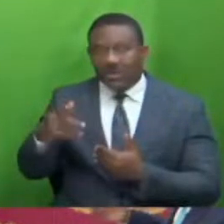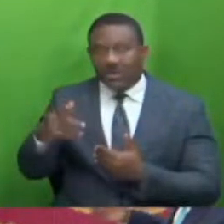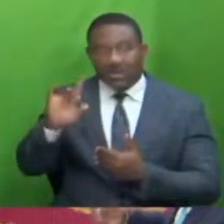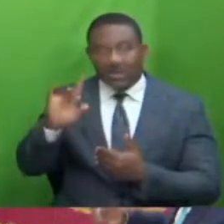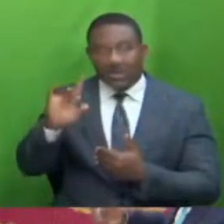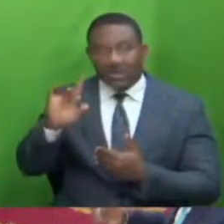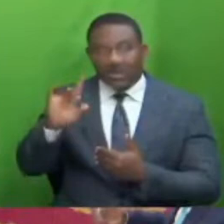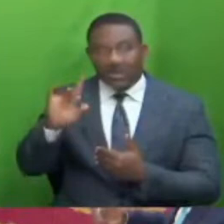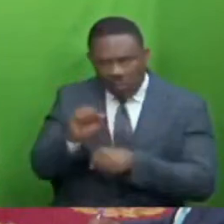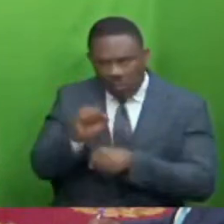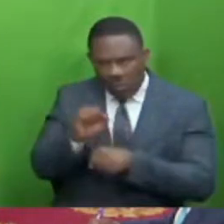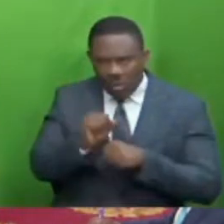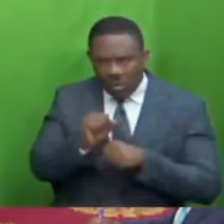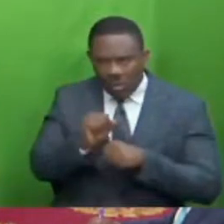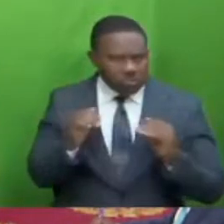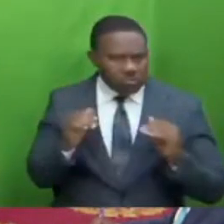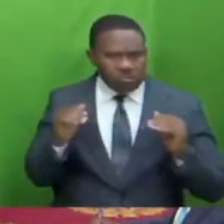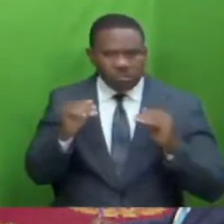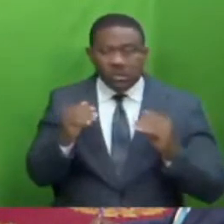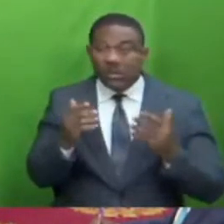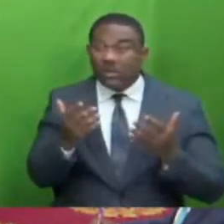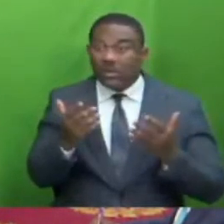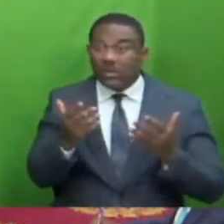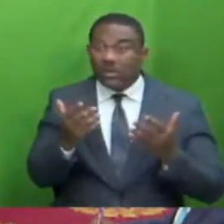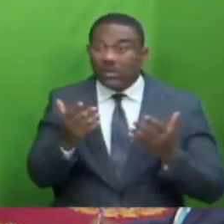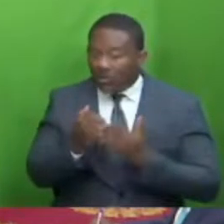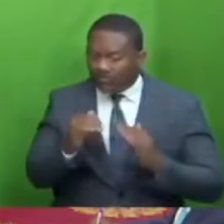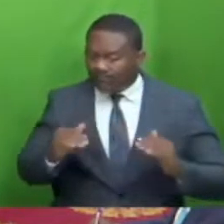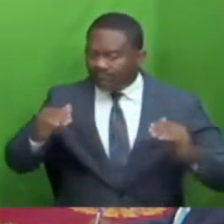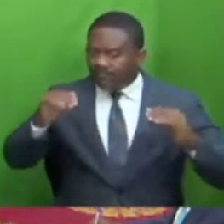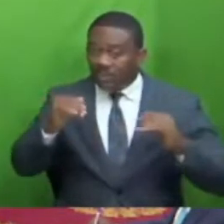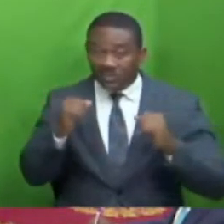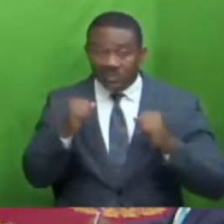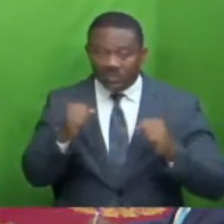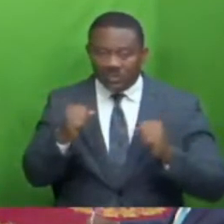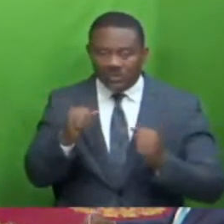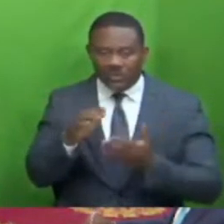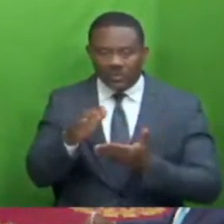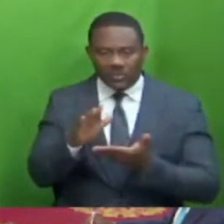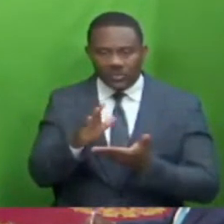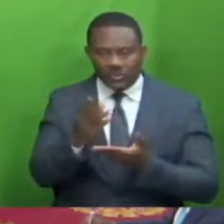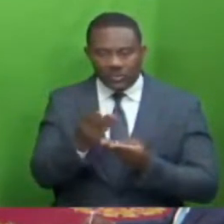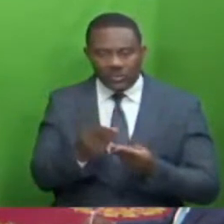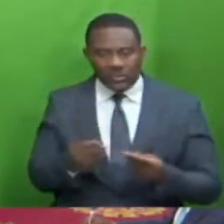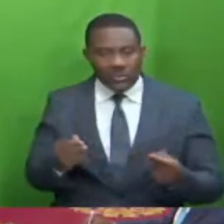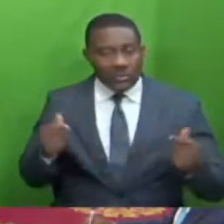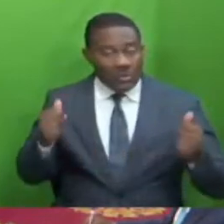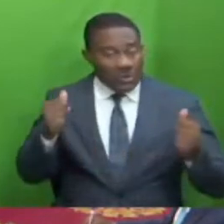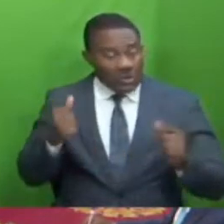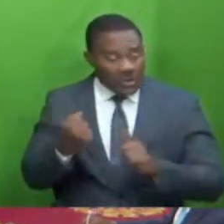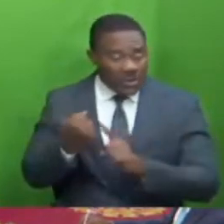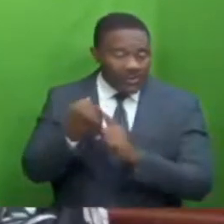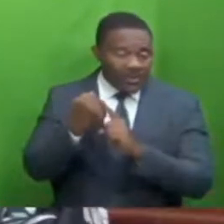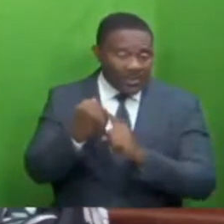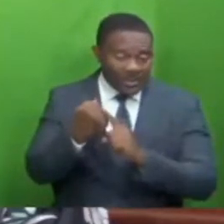economy towards a faster economic recovery to ameliorate impact on the welfare of